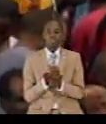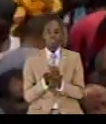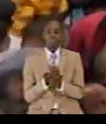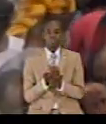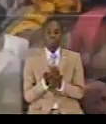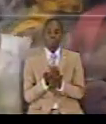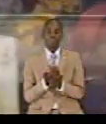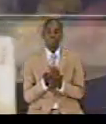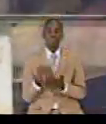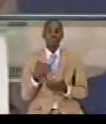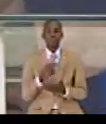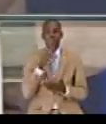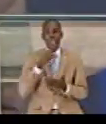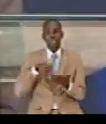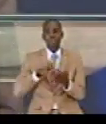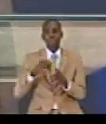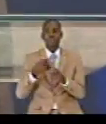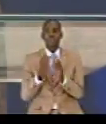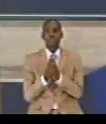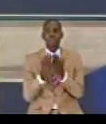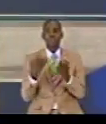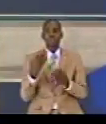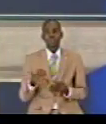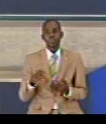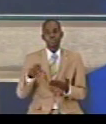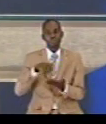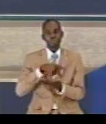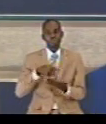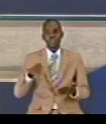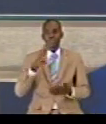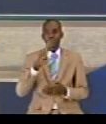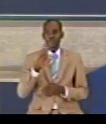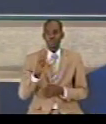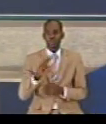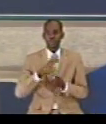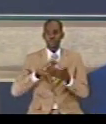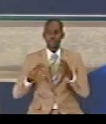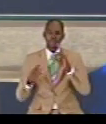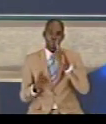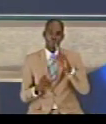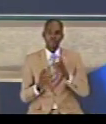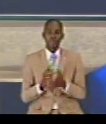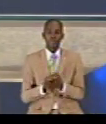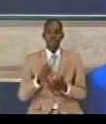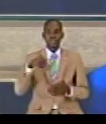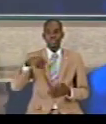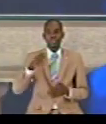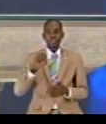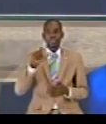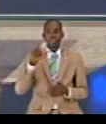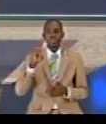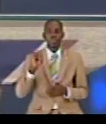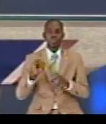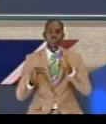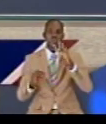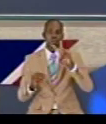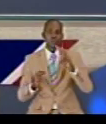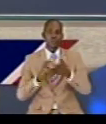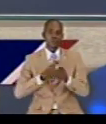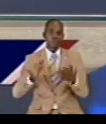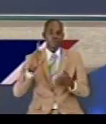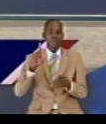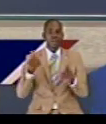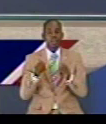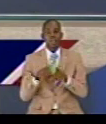We're reading from Psalm 42. And I'm reading from verse 1. As the hart panteth after